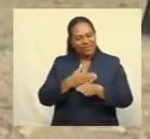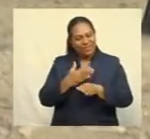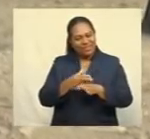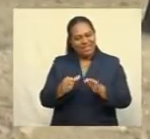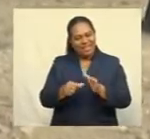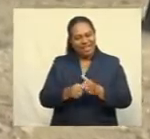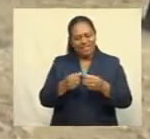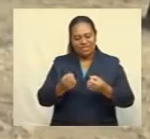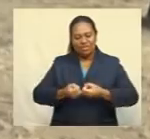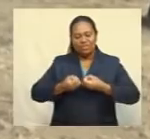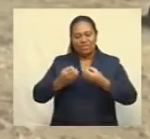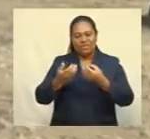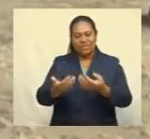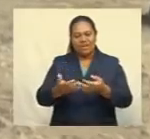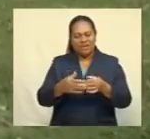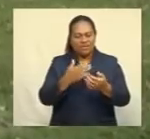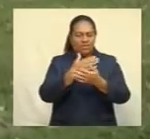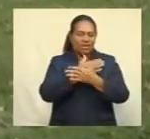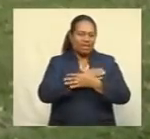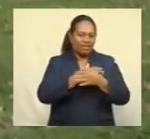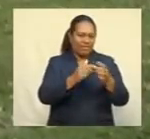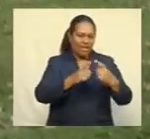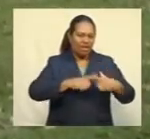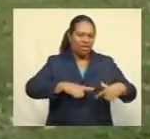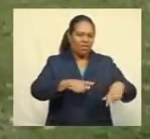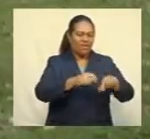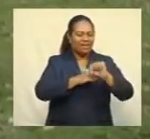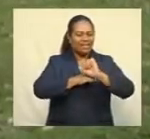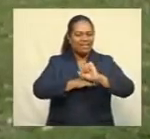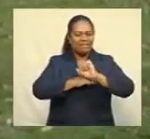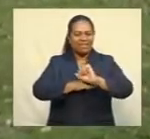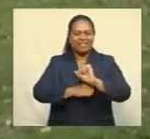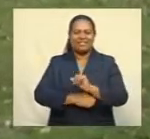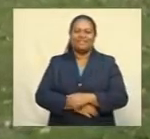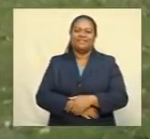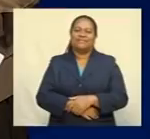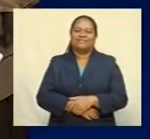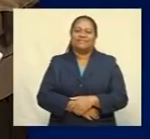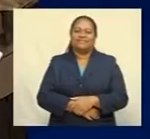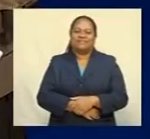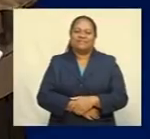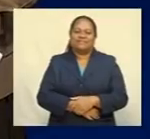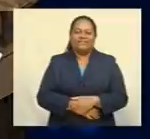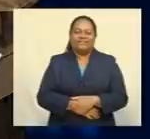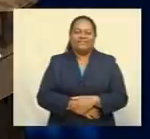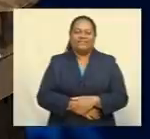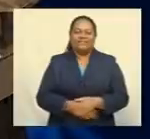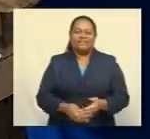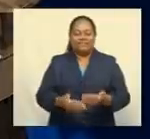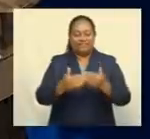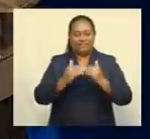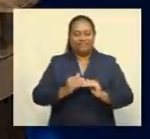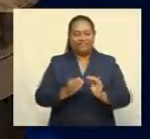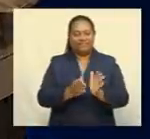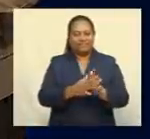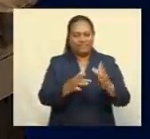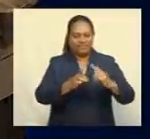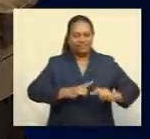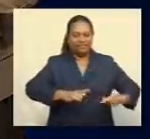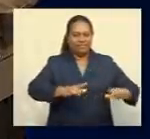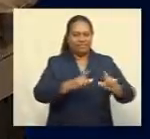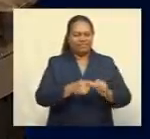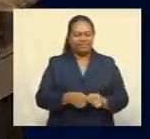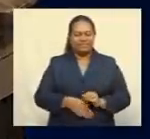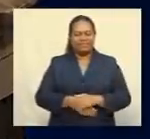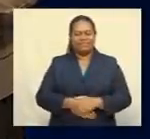deals under the Love Our Locals campaign. Koroi Tandulala, FBC News. Here are the local exchange rates as set early this